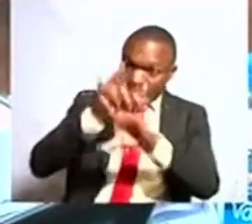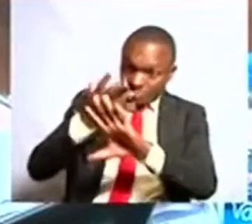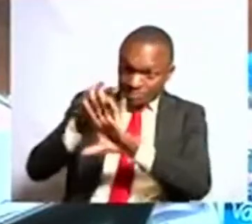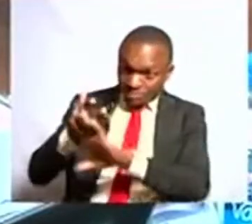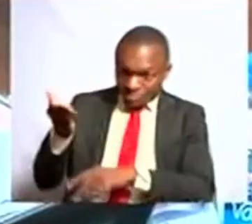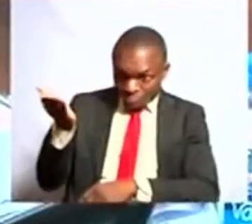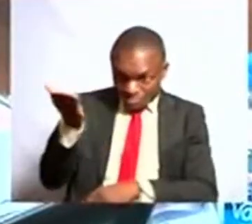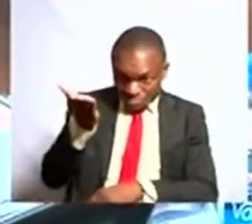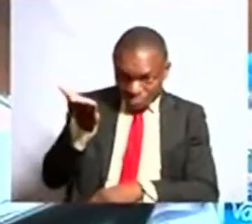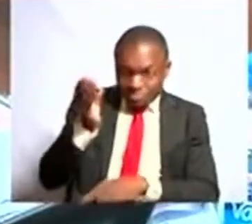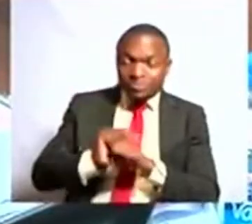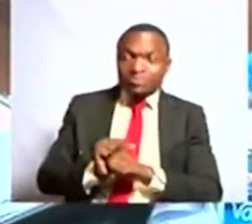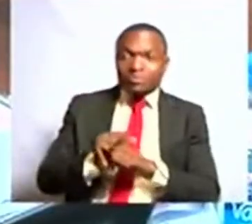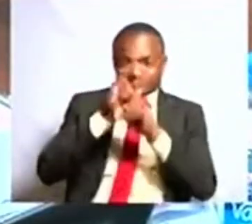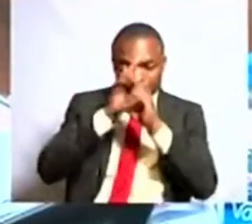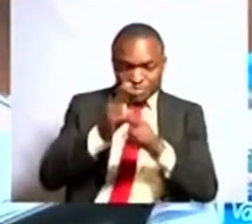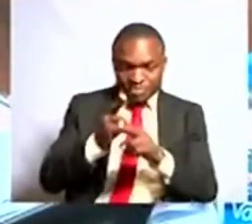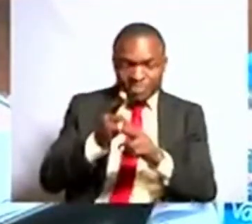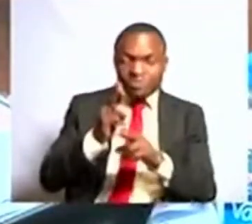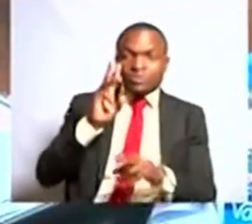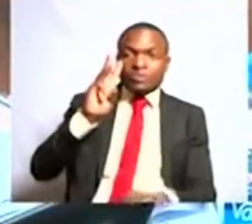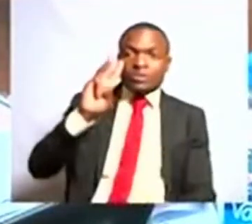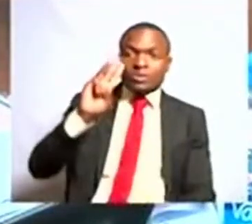you? Honorable Amnyima?